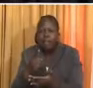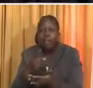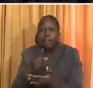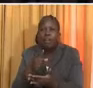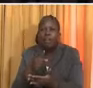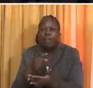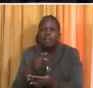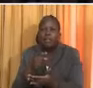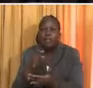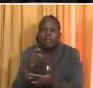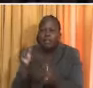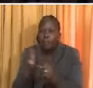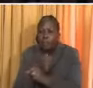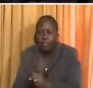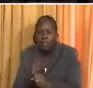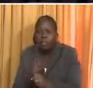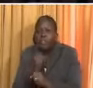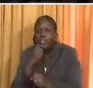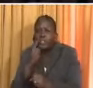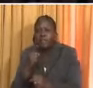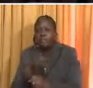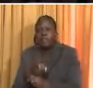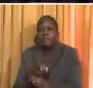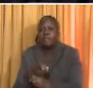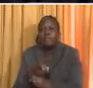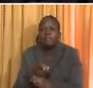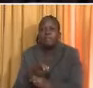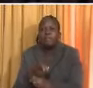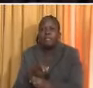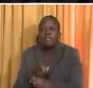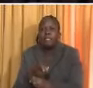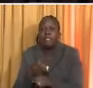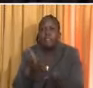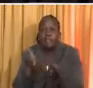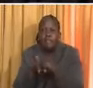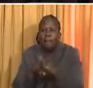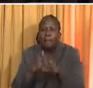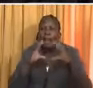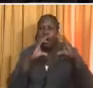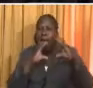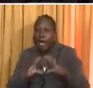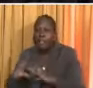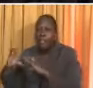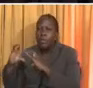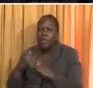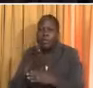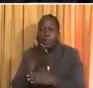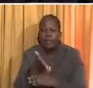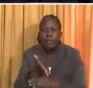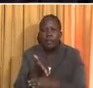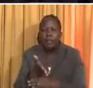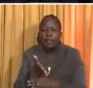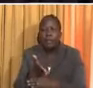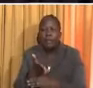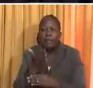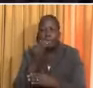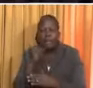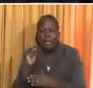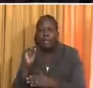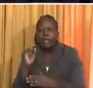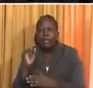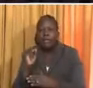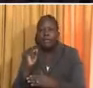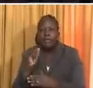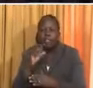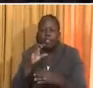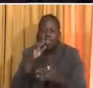hunt with the hounds. It has been argued that by barring the President from